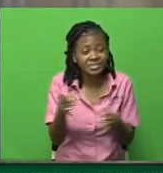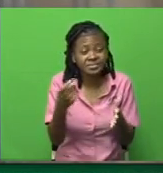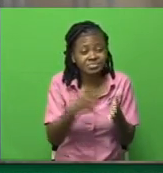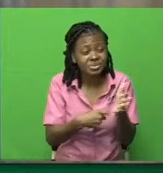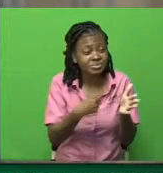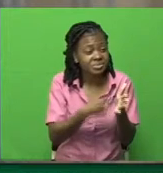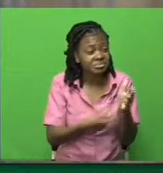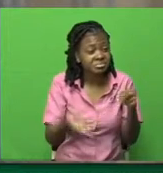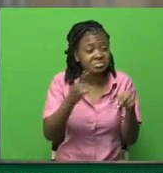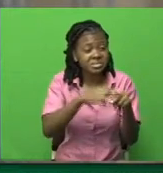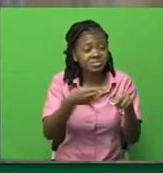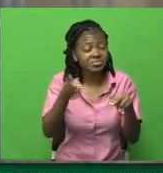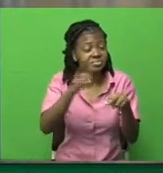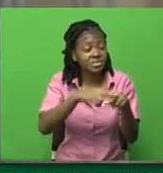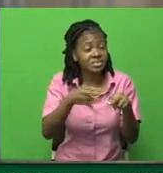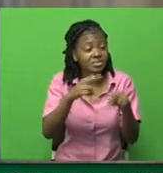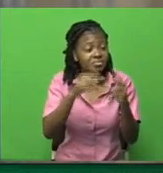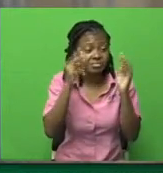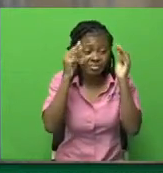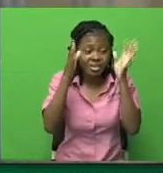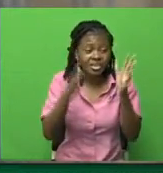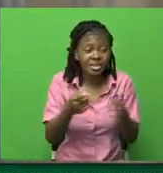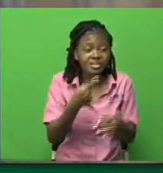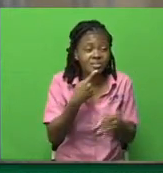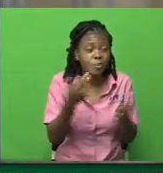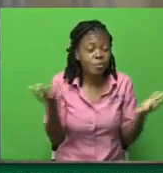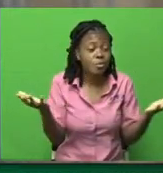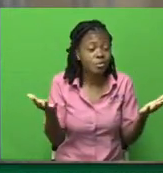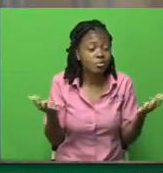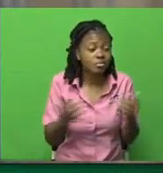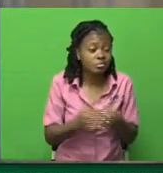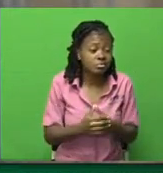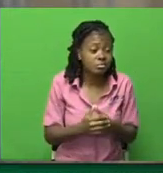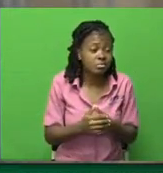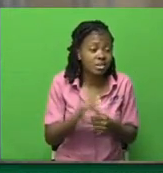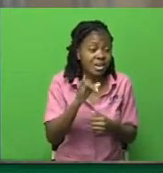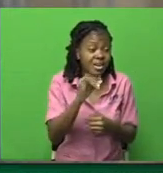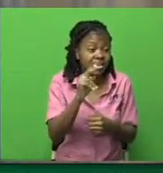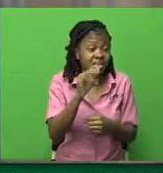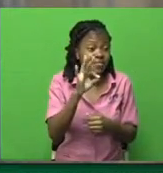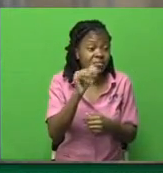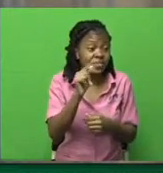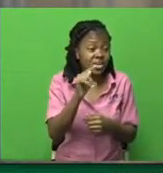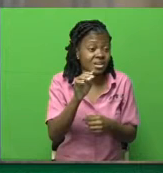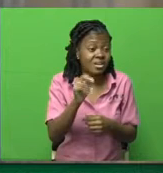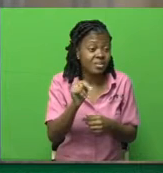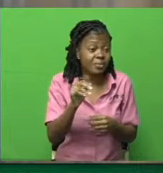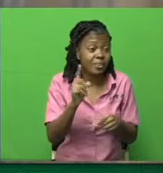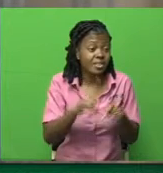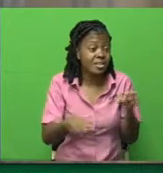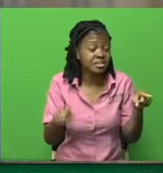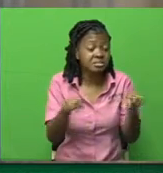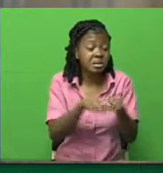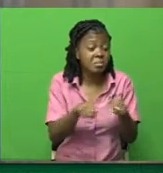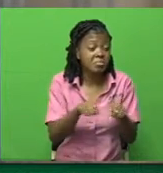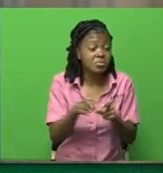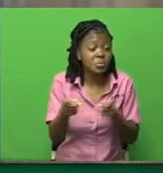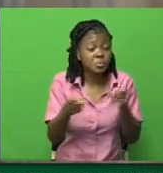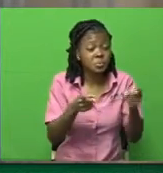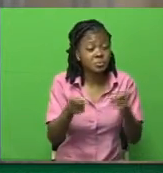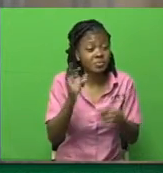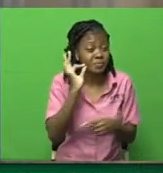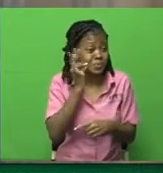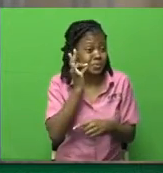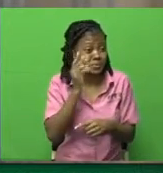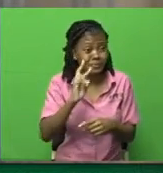and the minister says they kept inflation at B the prices of fresh fruit vegetables